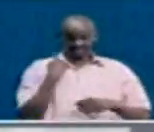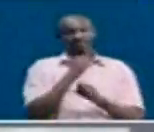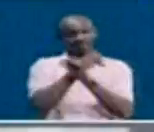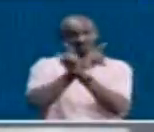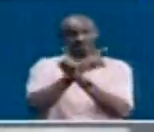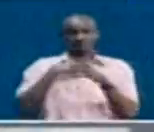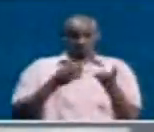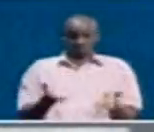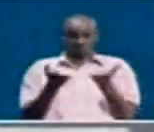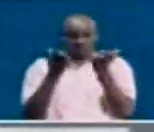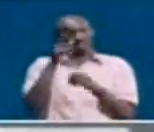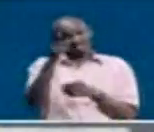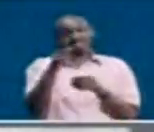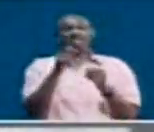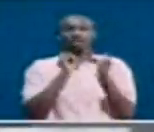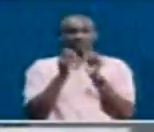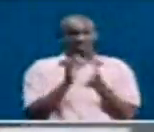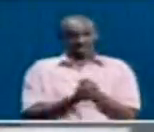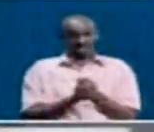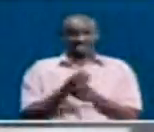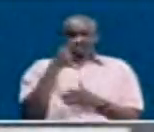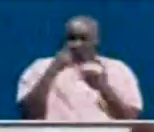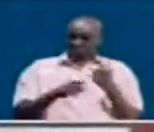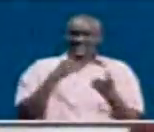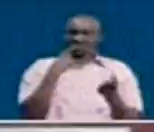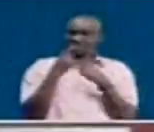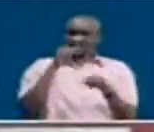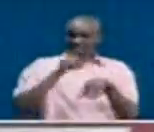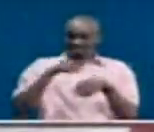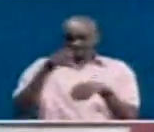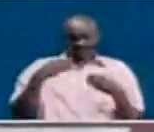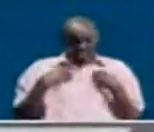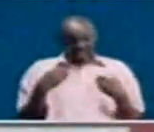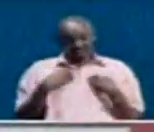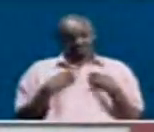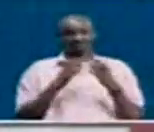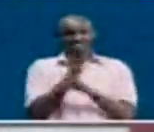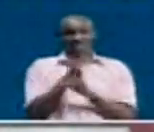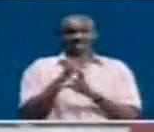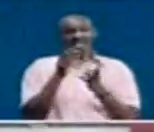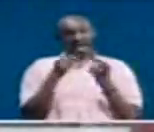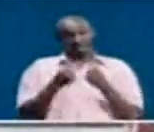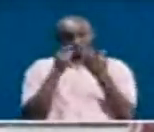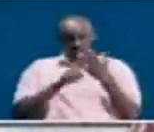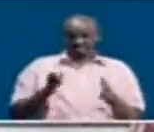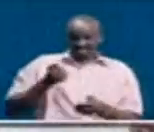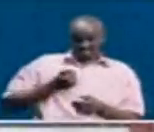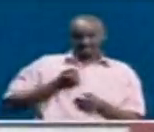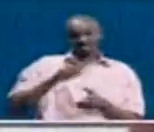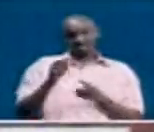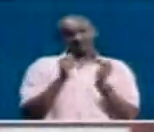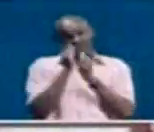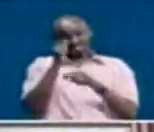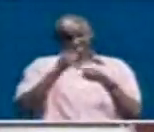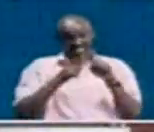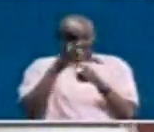while promoting the sport in the country. Mr. Atemi was speaking as he conducted the Taikan Martial Arts Clinic involving ladies aged above 15